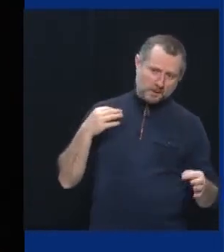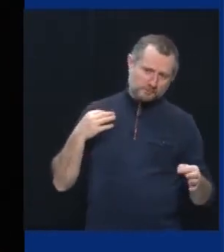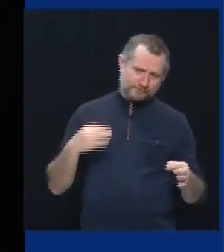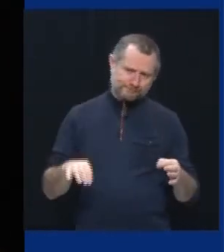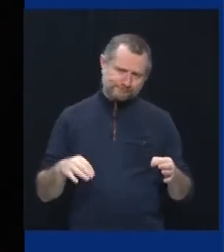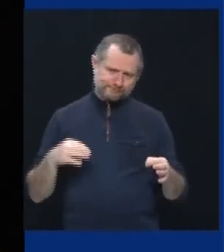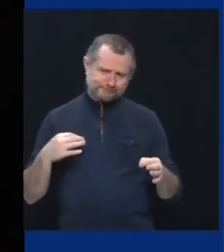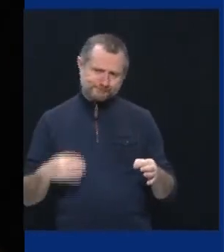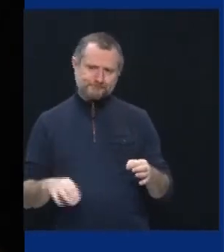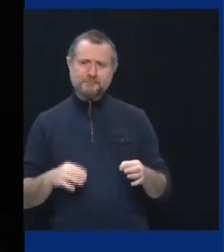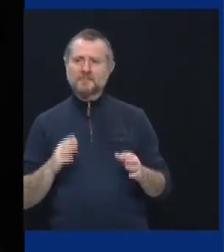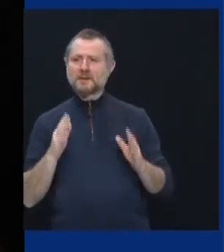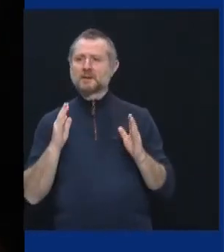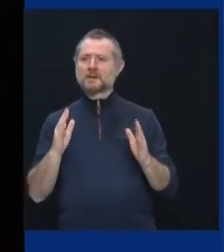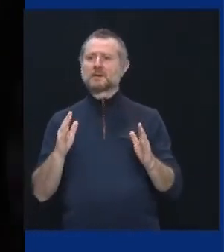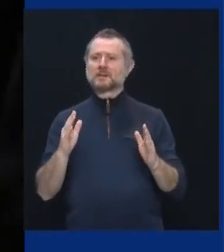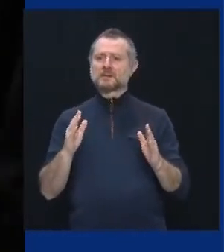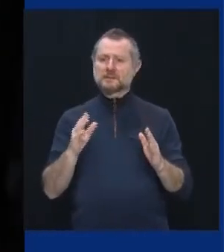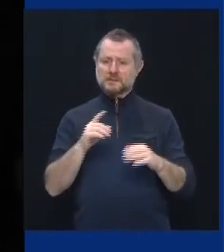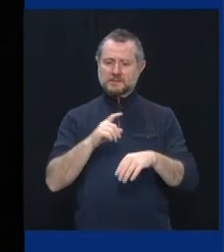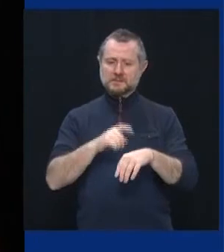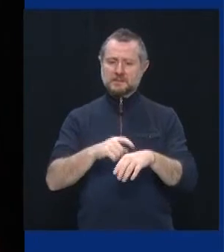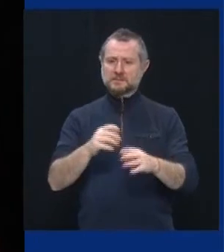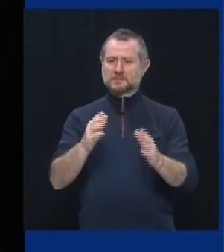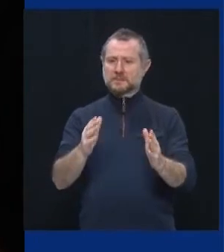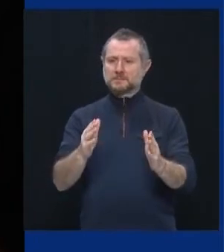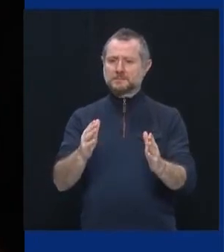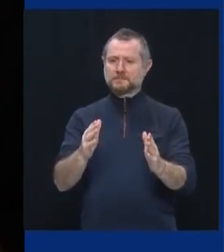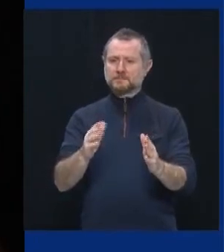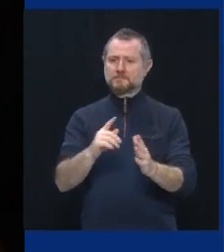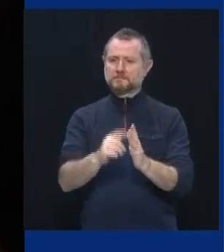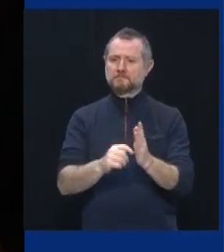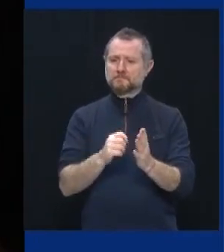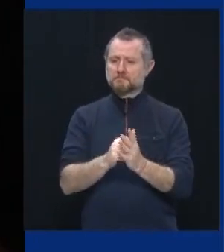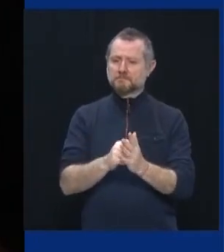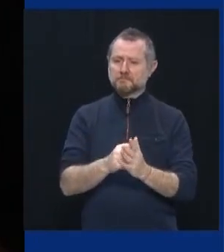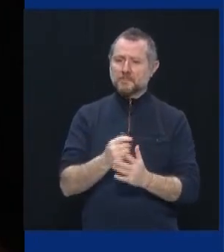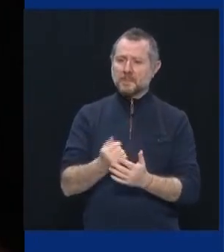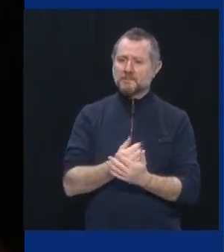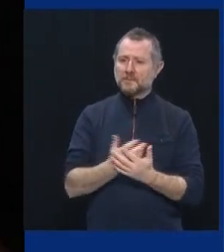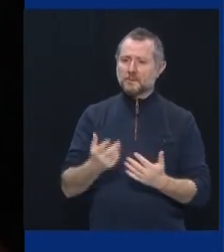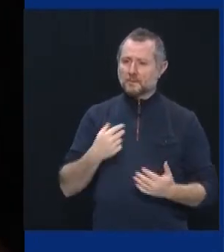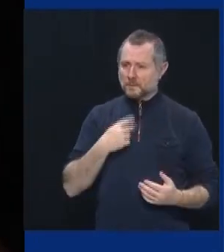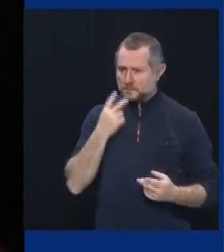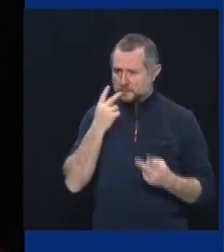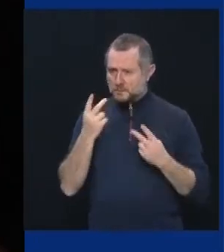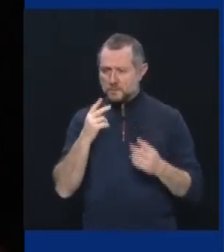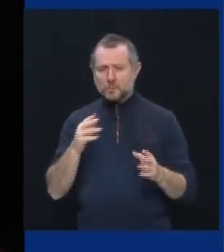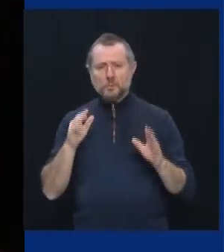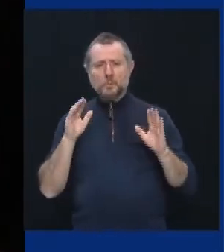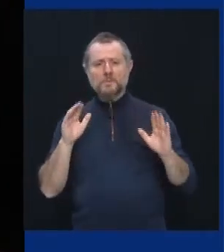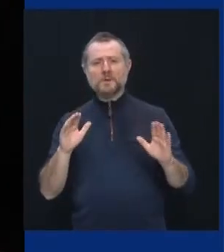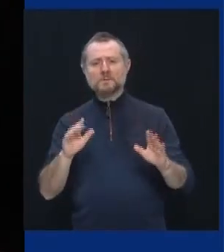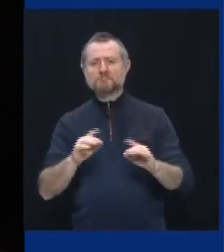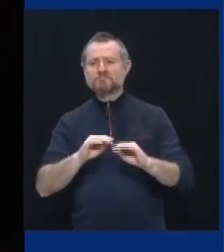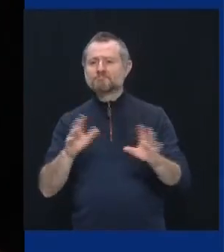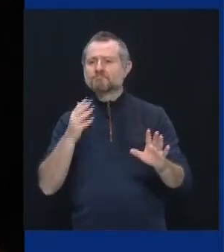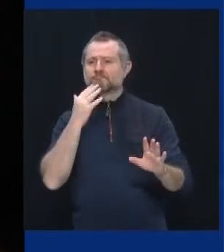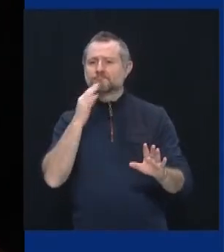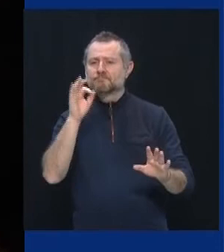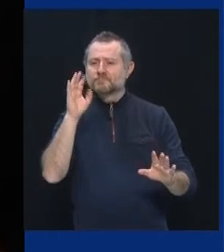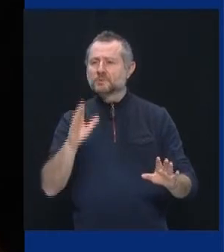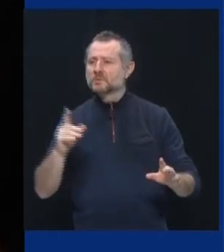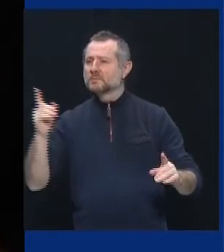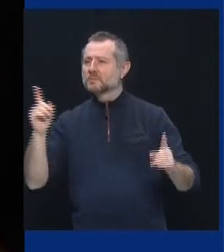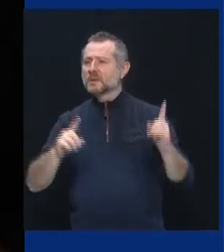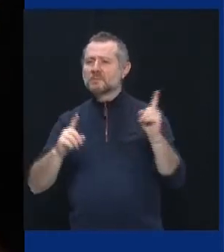season for everything, and I see all these wonderful clergy who every day try to make life a little better